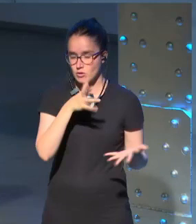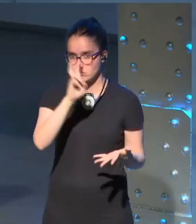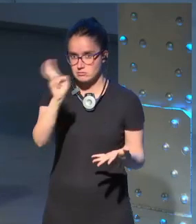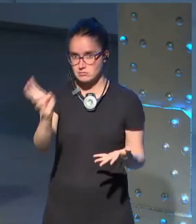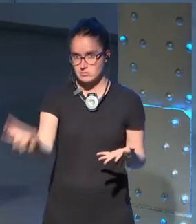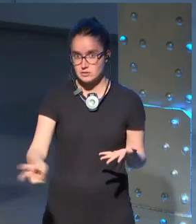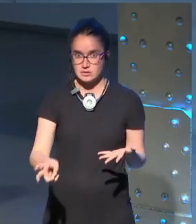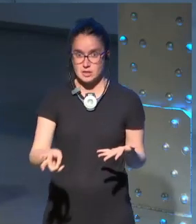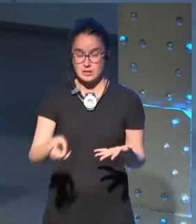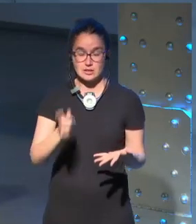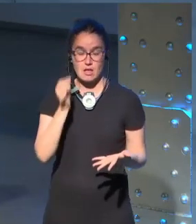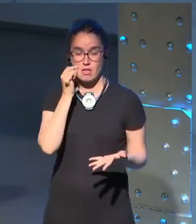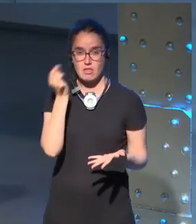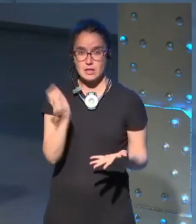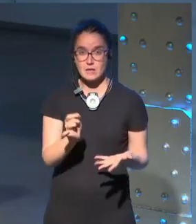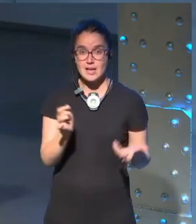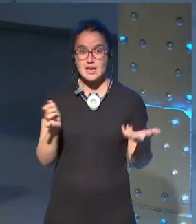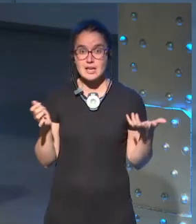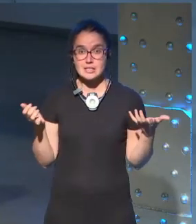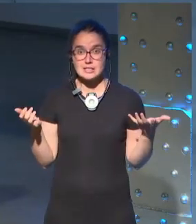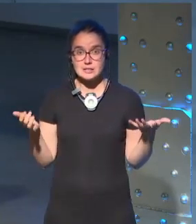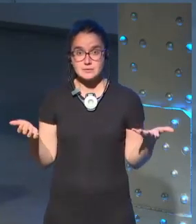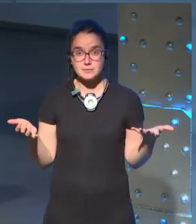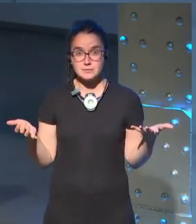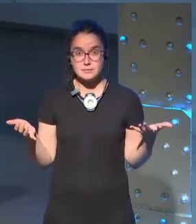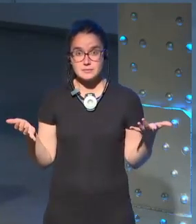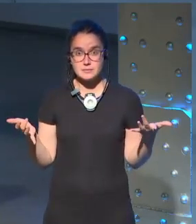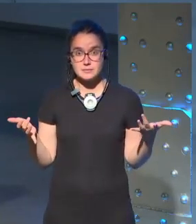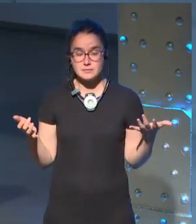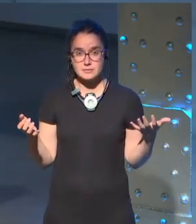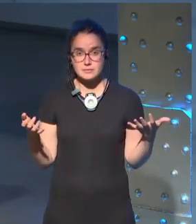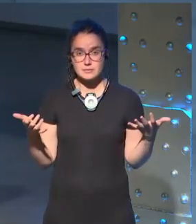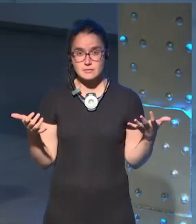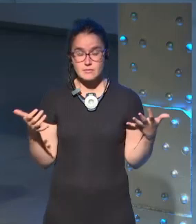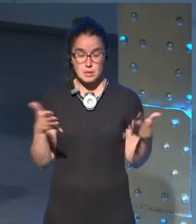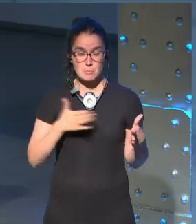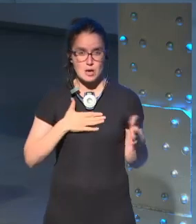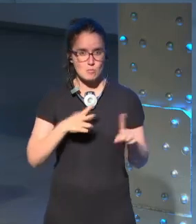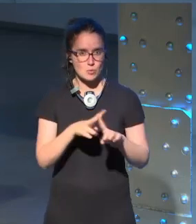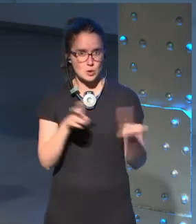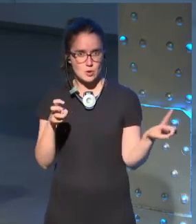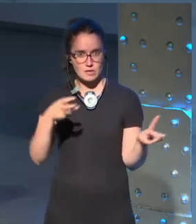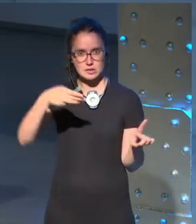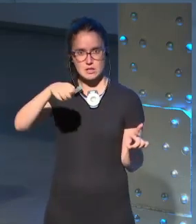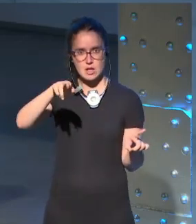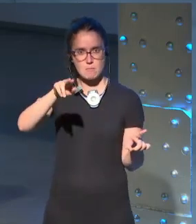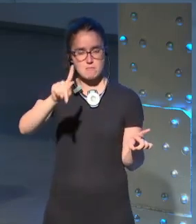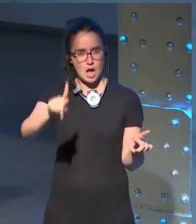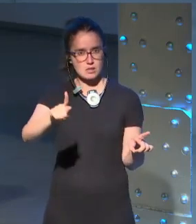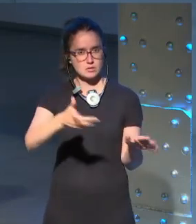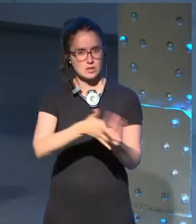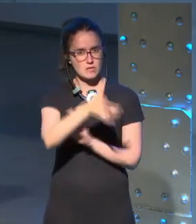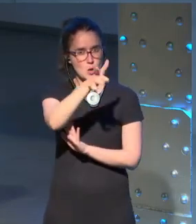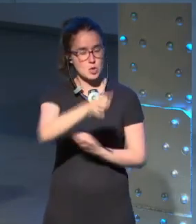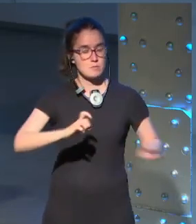my view, was a very emotional guy. He was scared to death. He was in a panic over these notes he